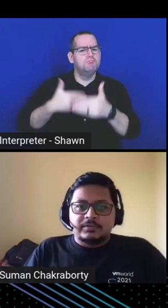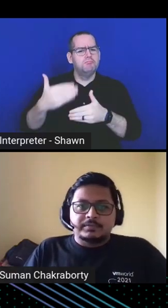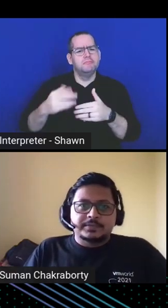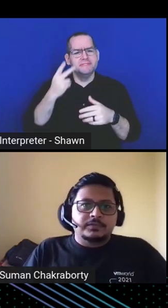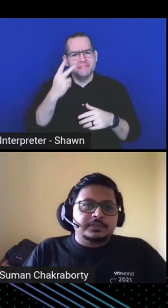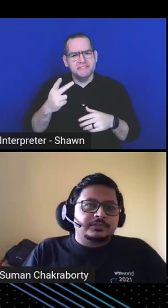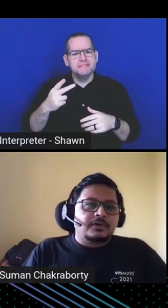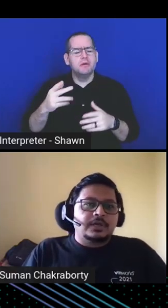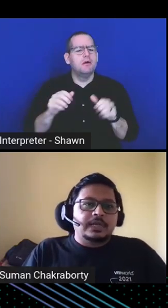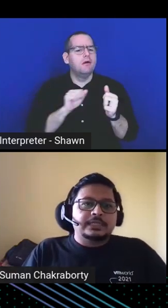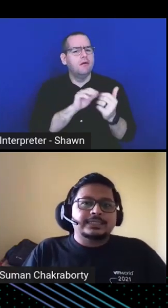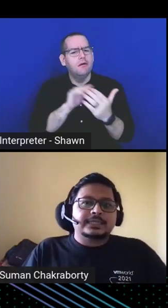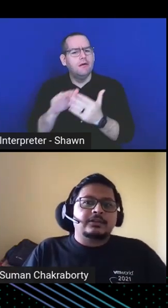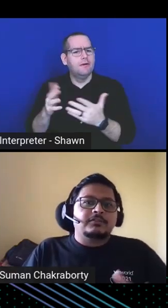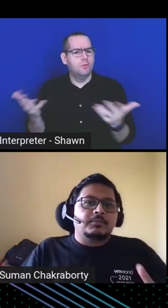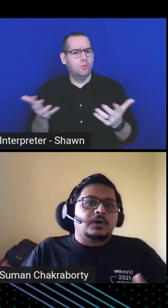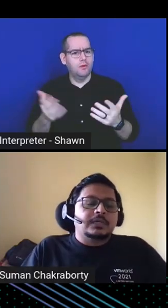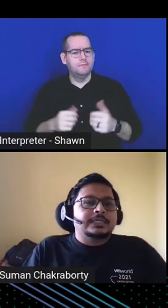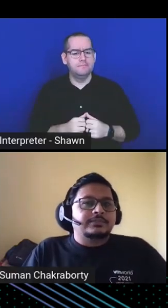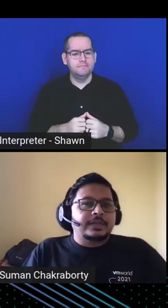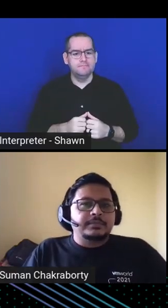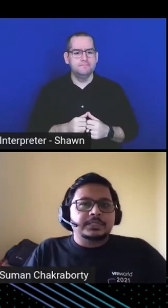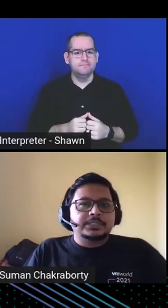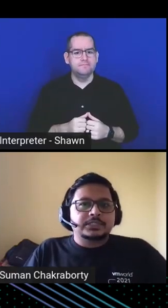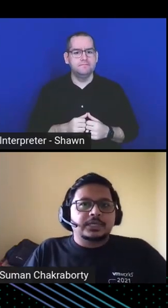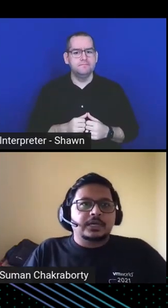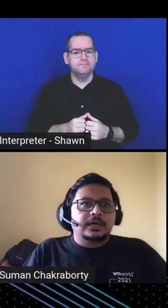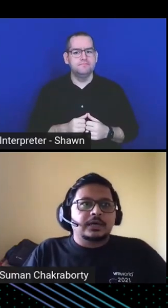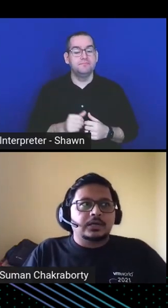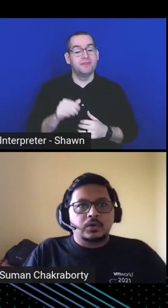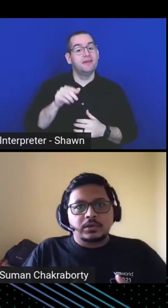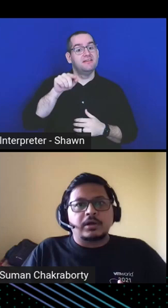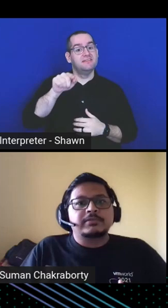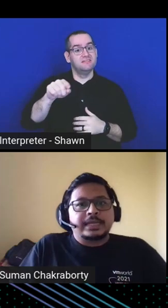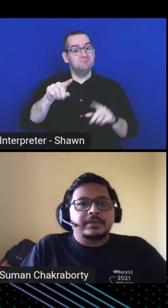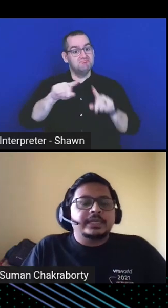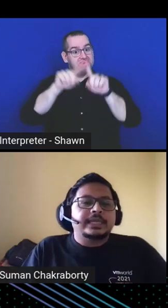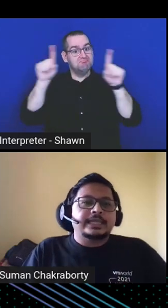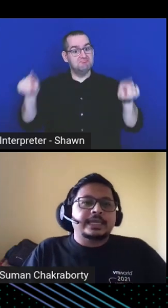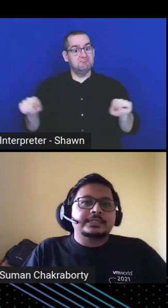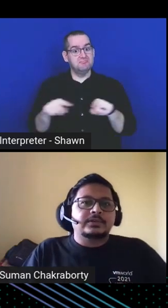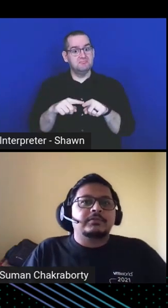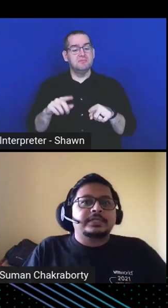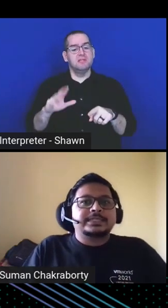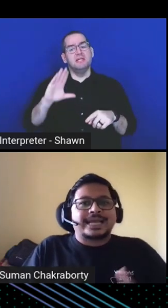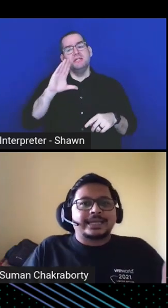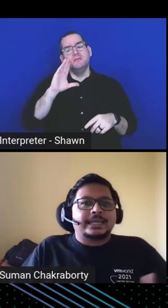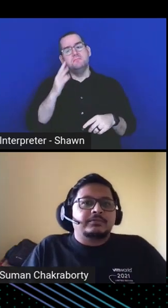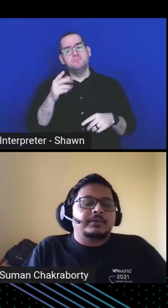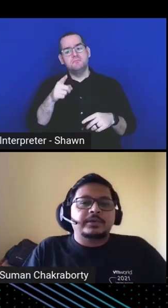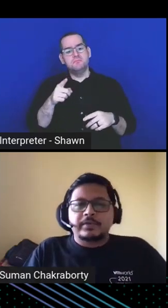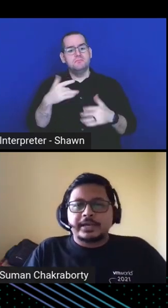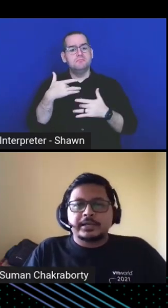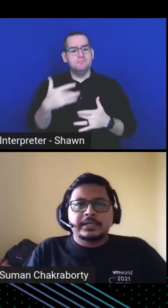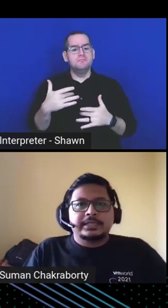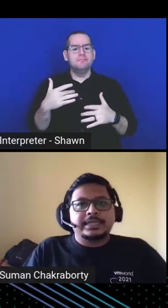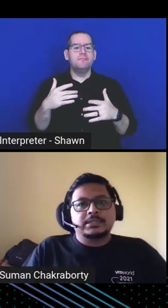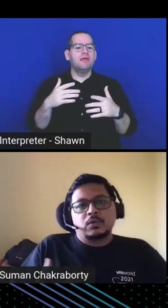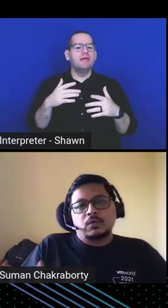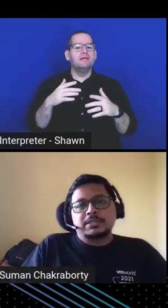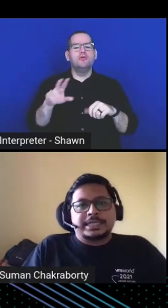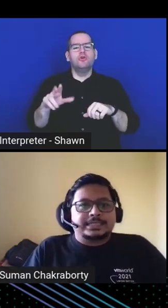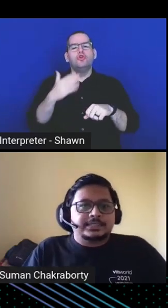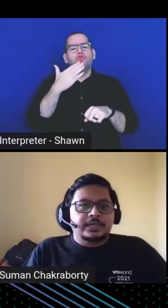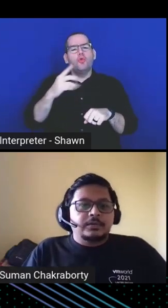is involved. So first of all, this kind of model is very much good or relevant in case you have a very static environment where